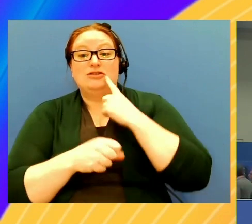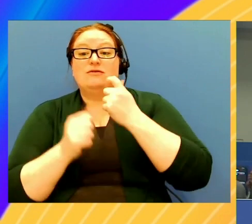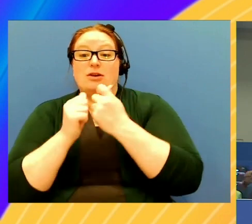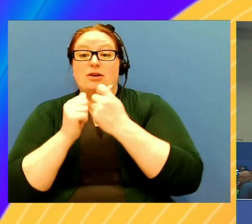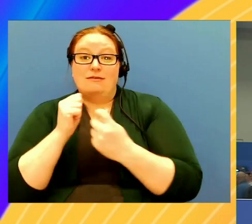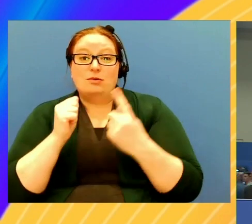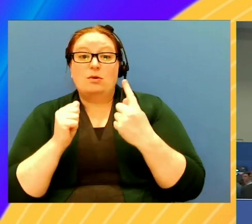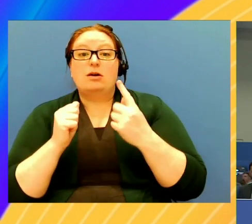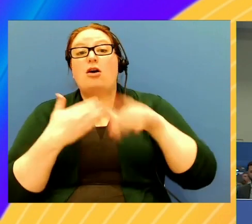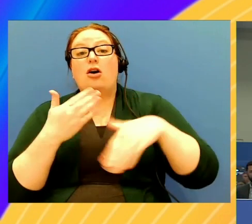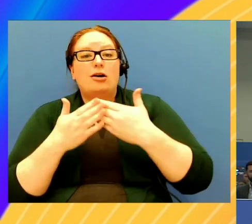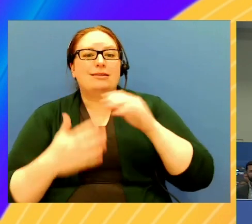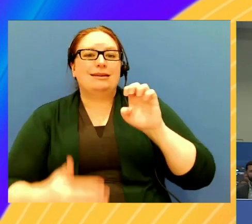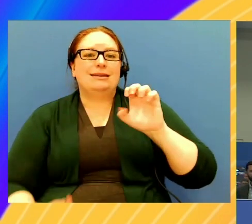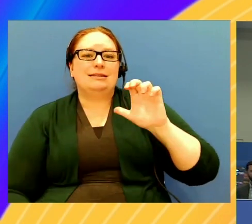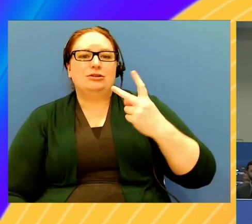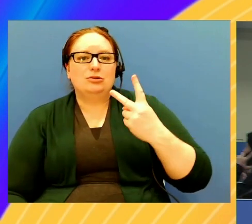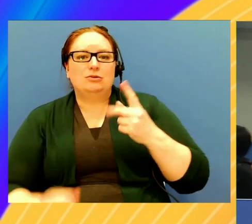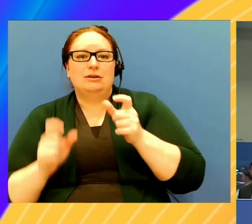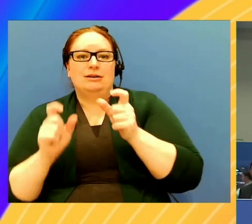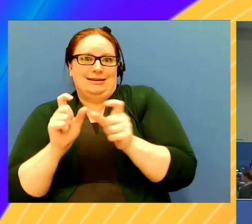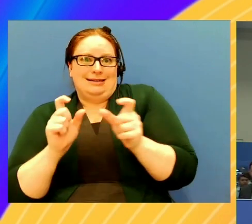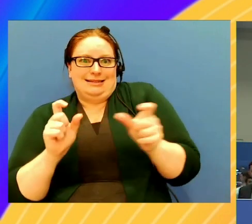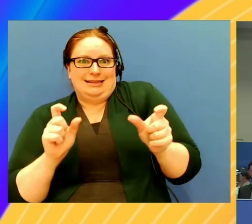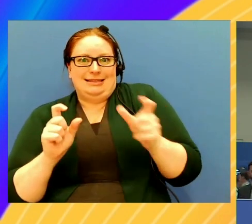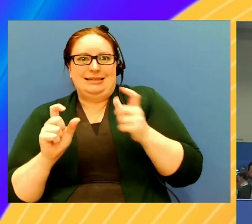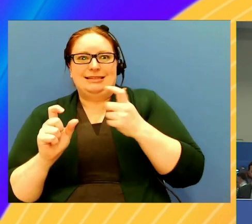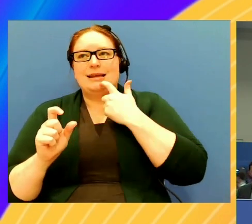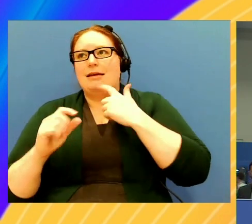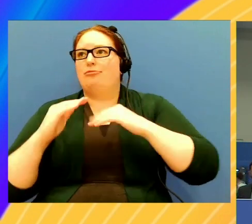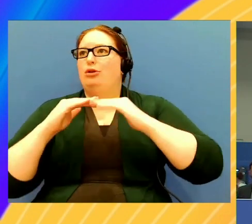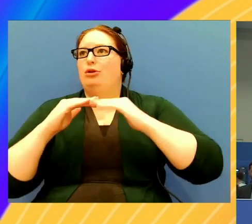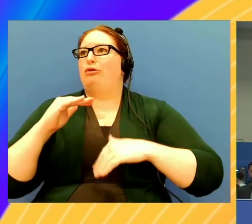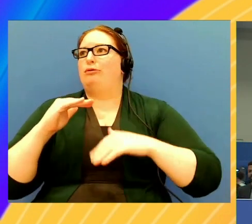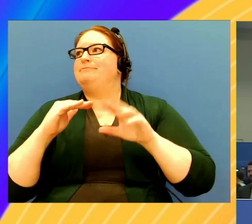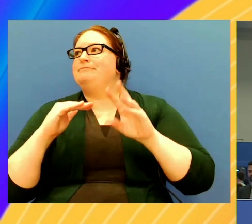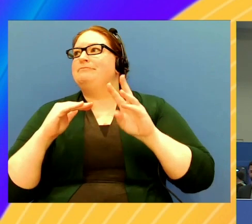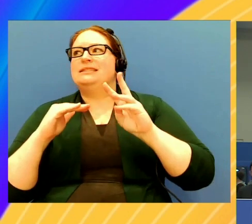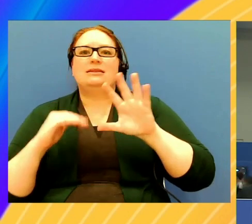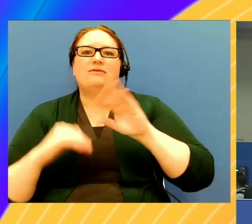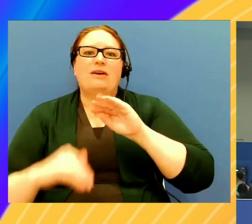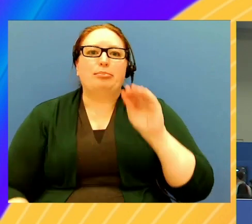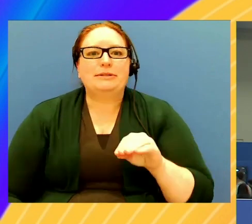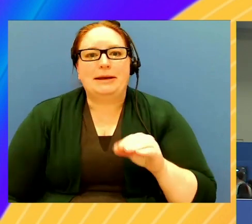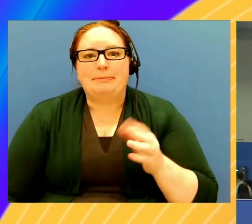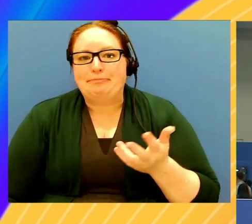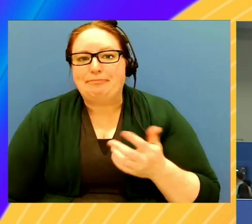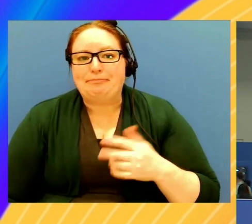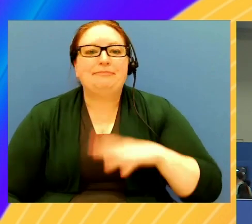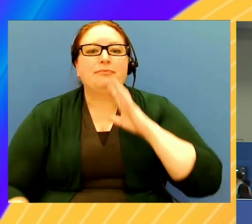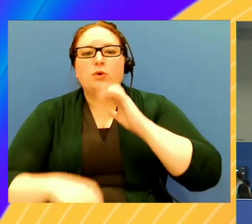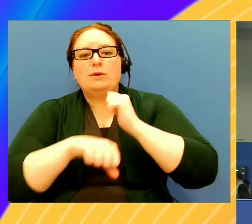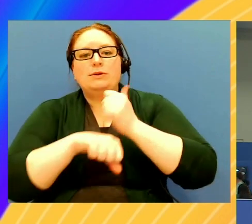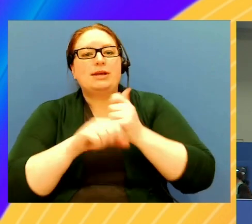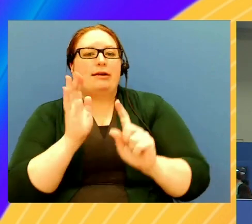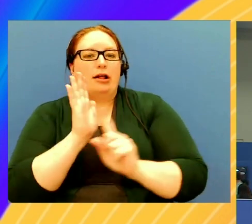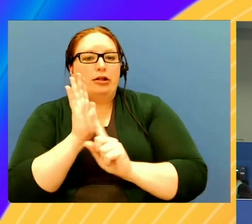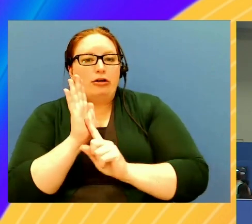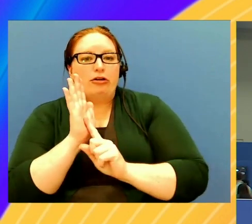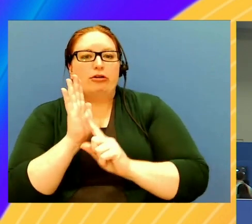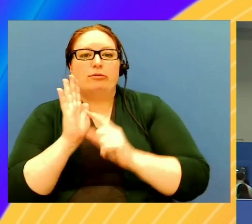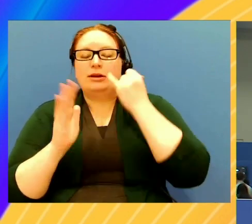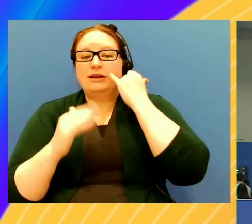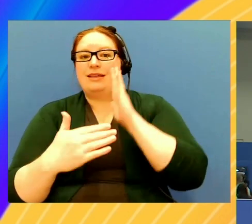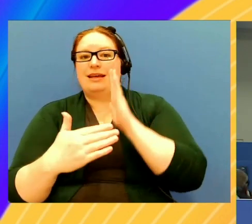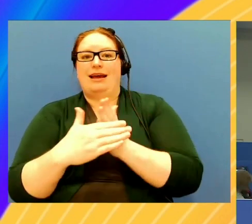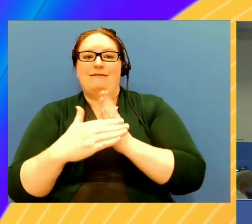the EC2 instances in that auto-scaling group to be, say, below 65%. And you would set an alarm for if that